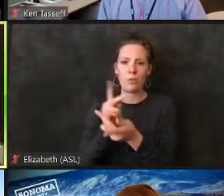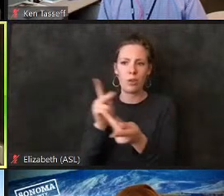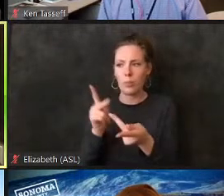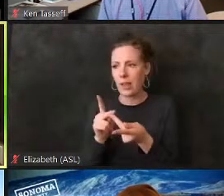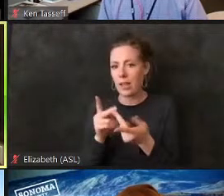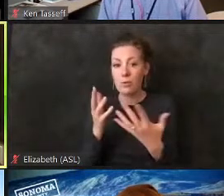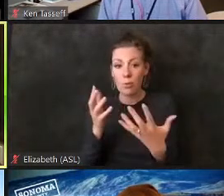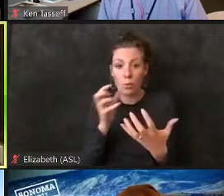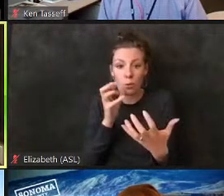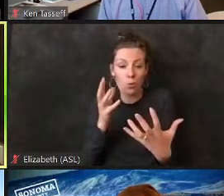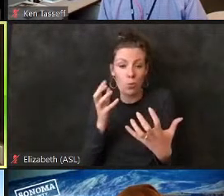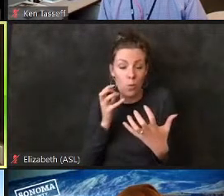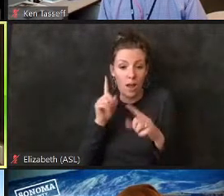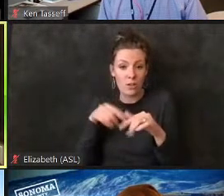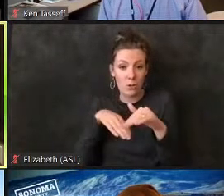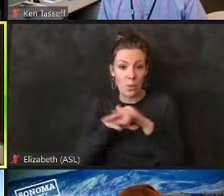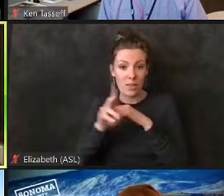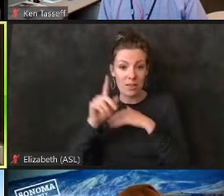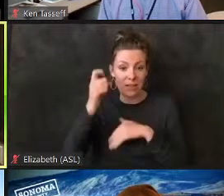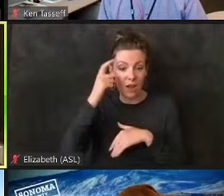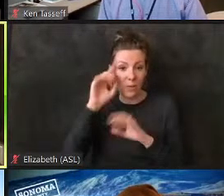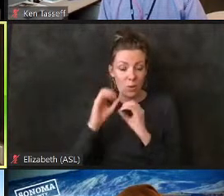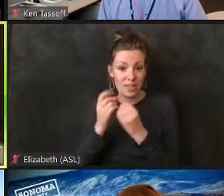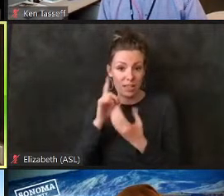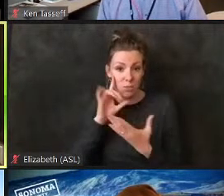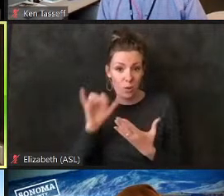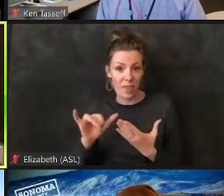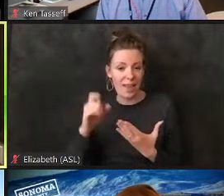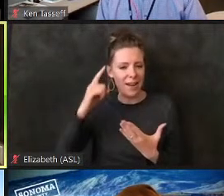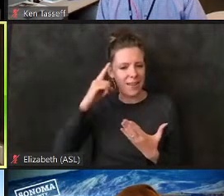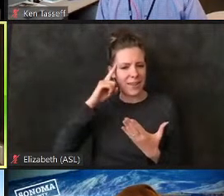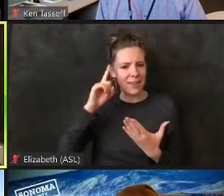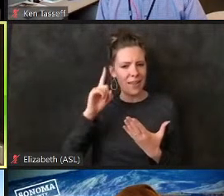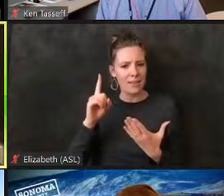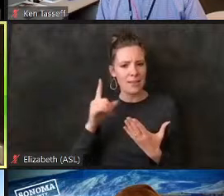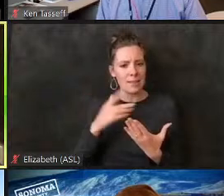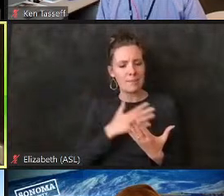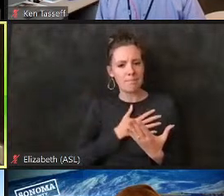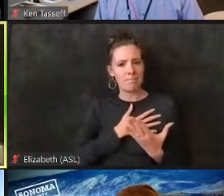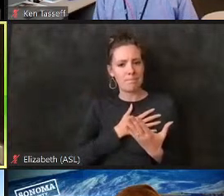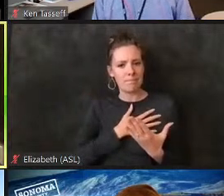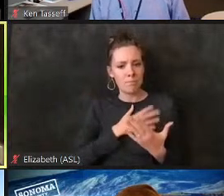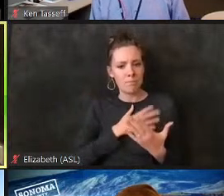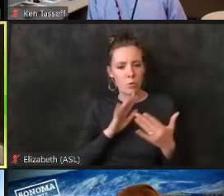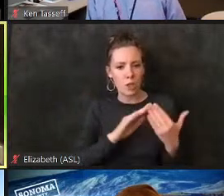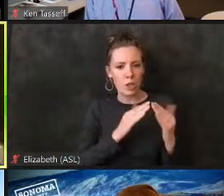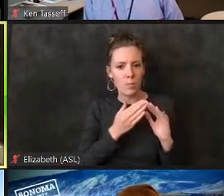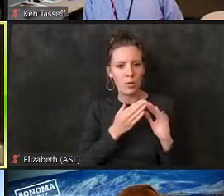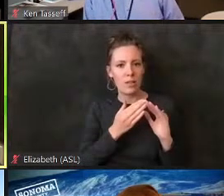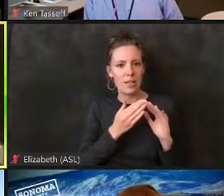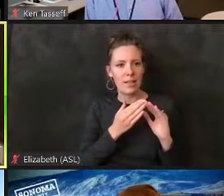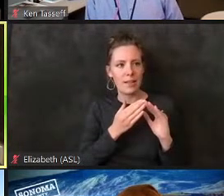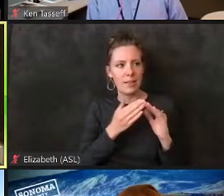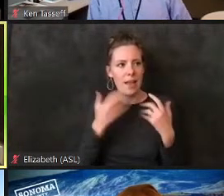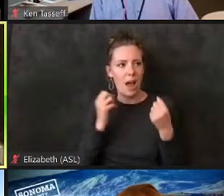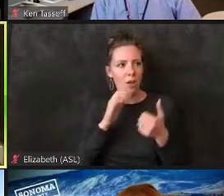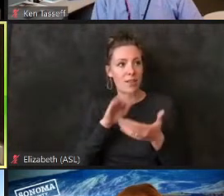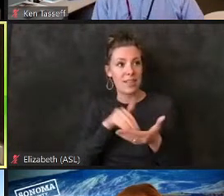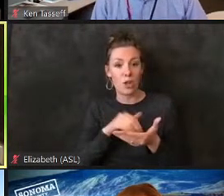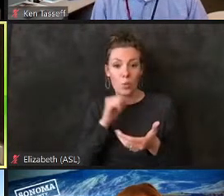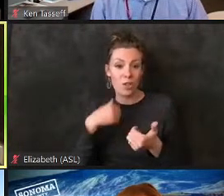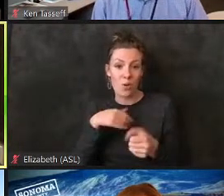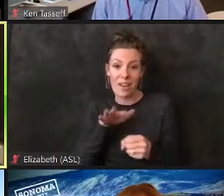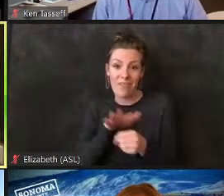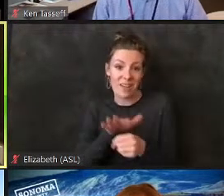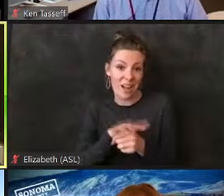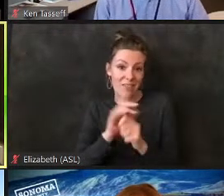to the government organizations to get that. And I think that's a heart for the community health centers as part of what we serve. We don't have enough vaccines to get that. So